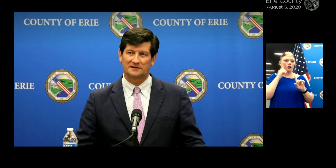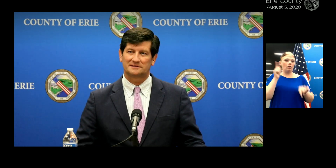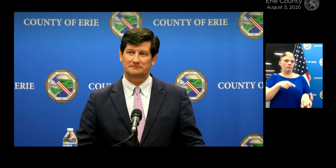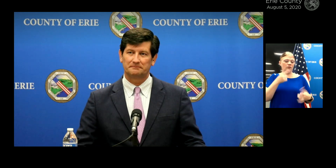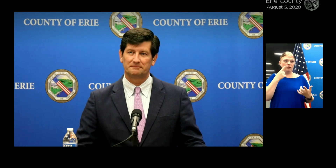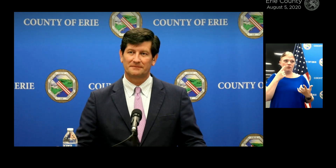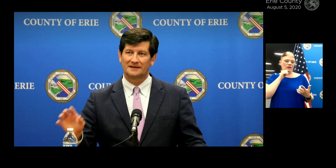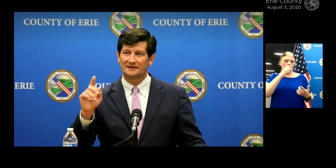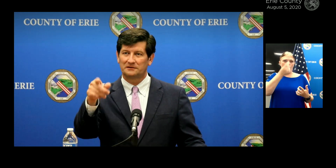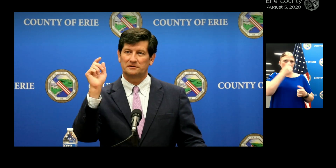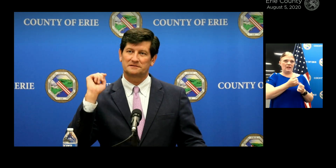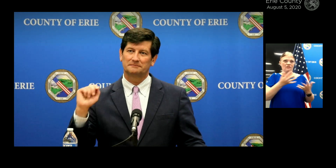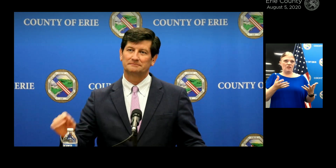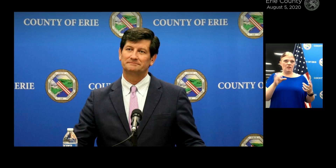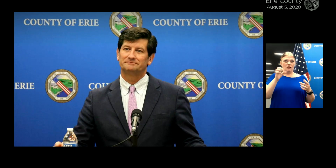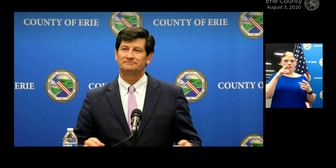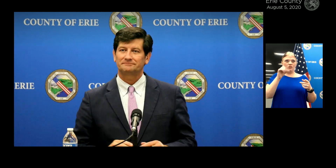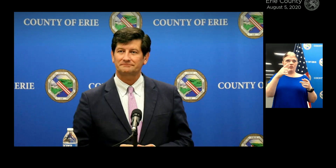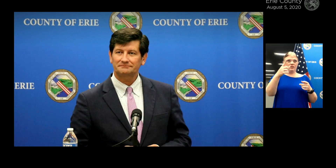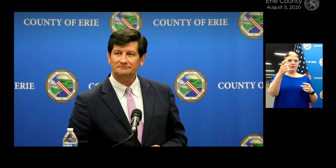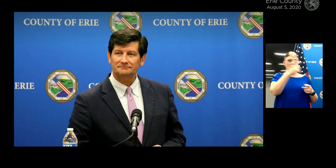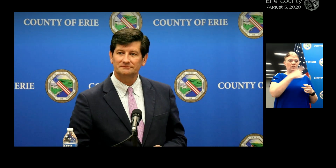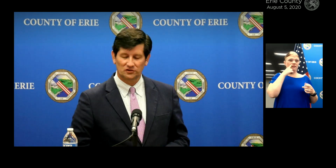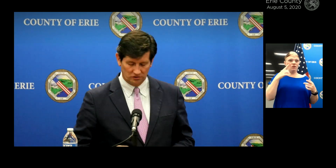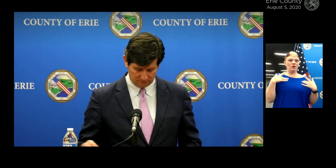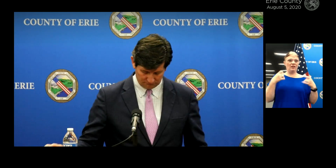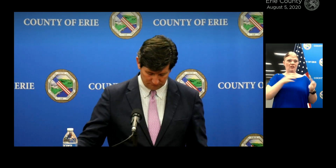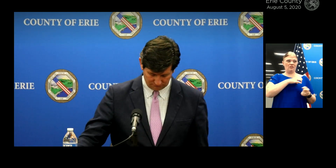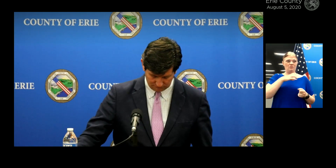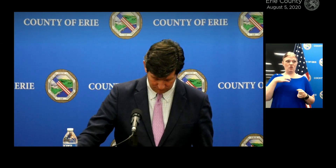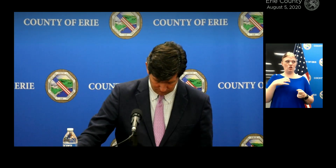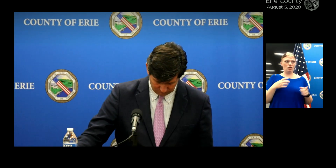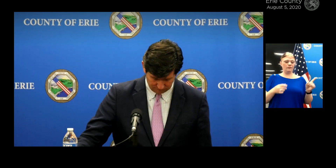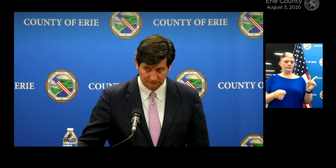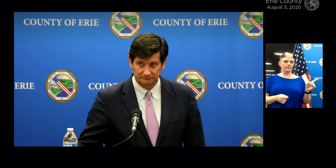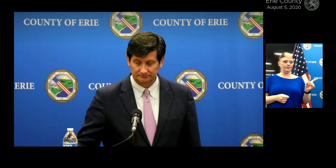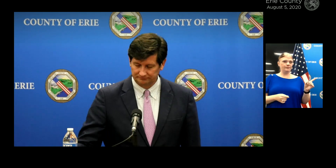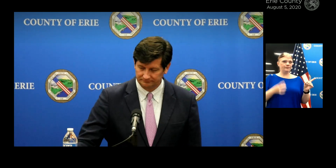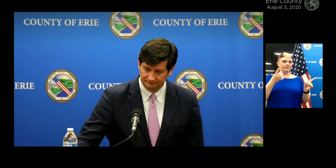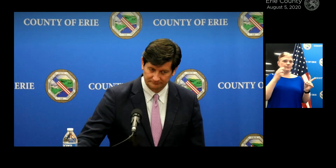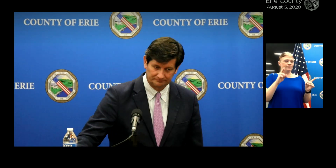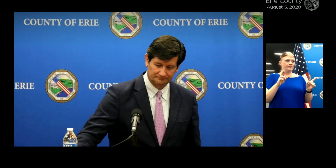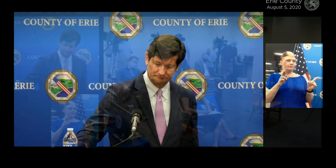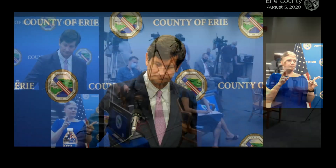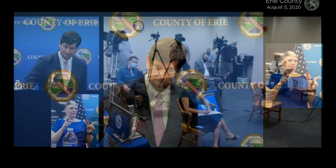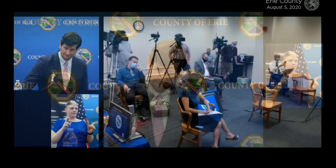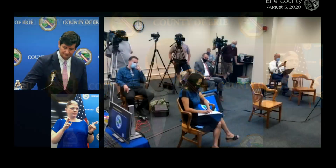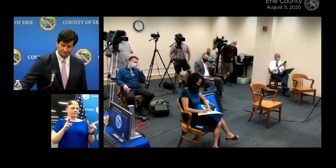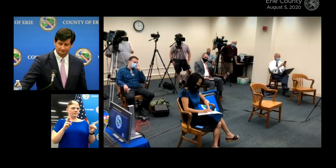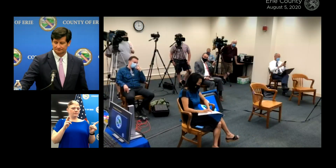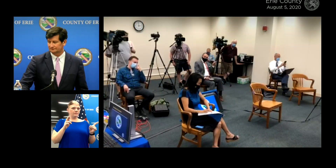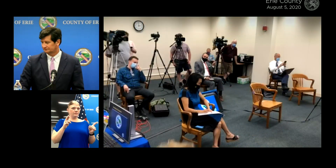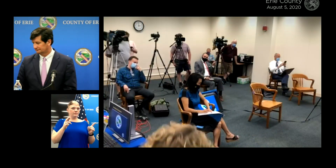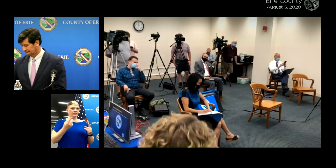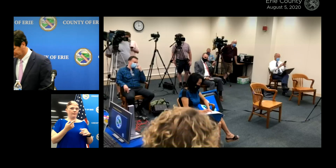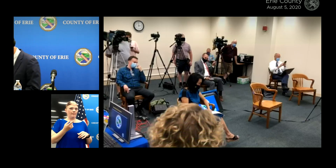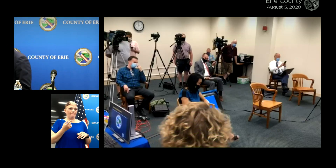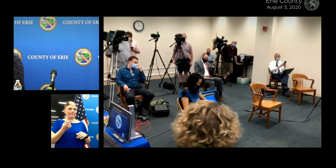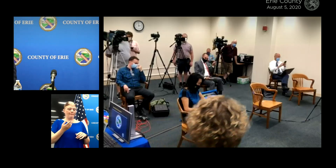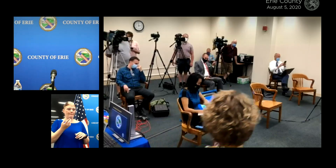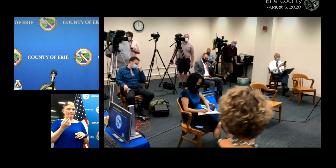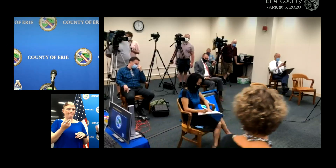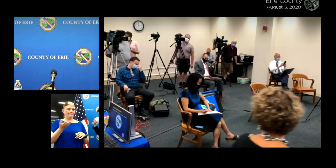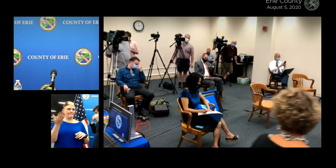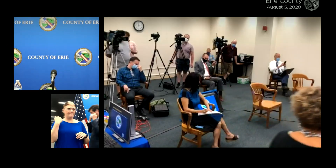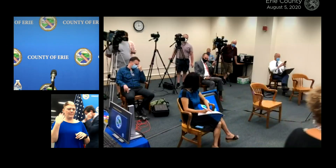government does. Chris. I have a question for the health commissioner, actually. Sure. Doctor, last Monday,